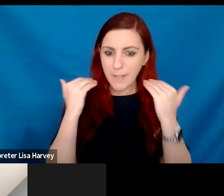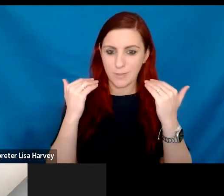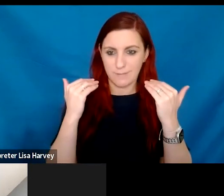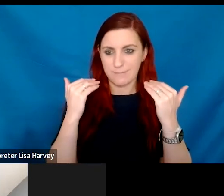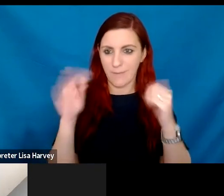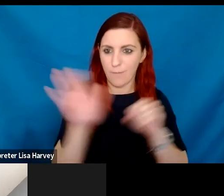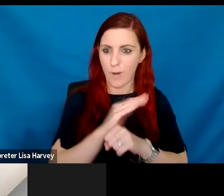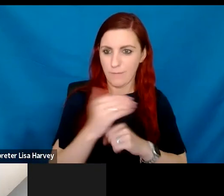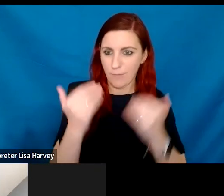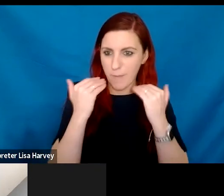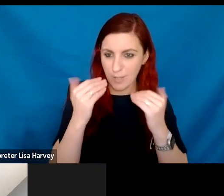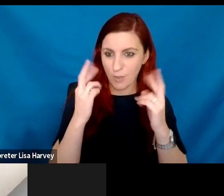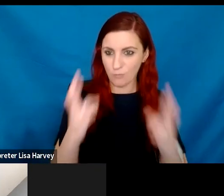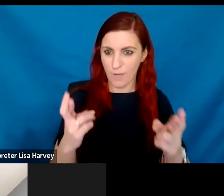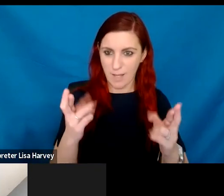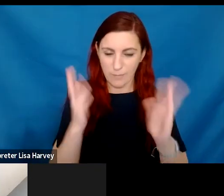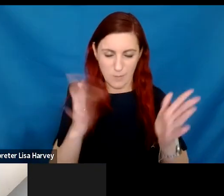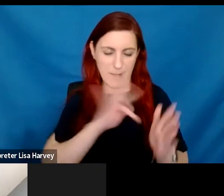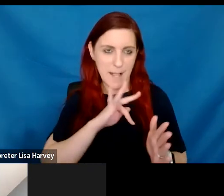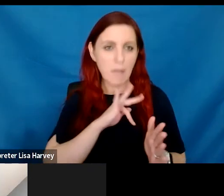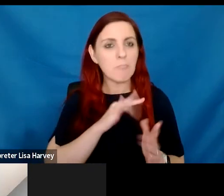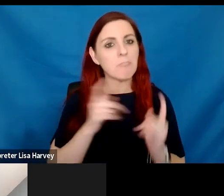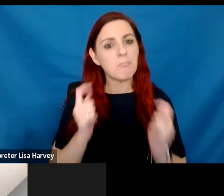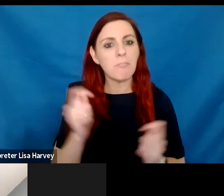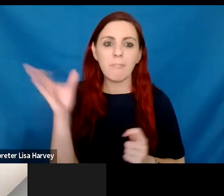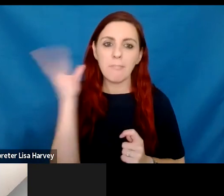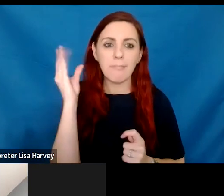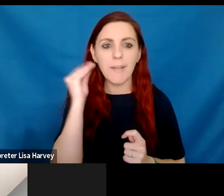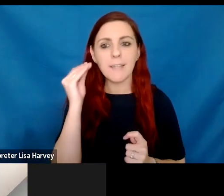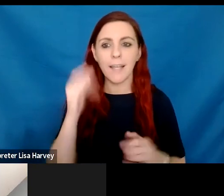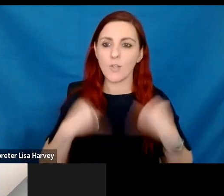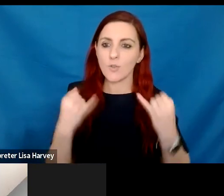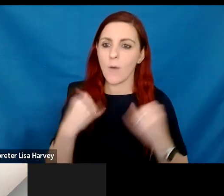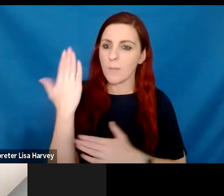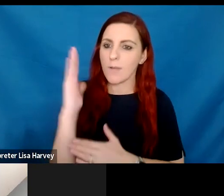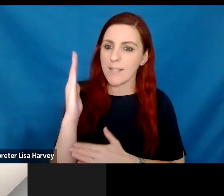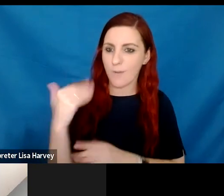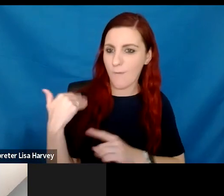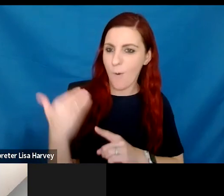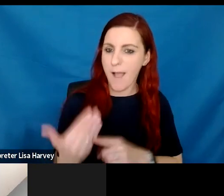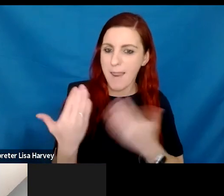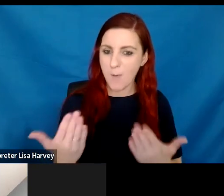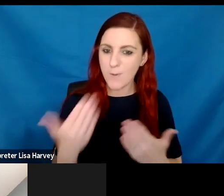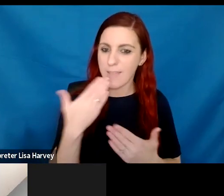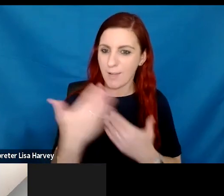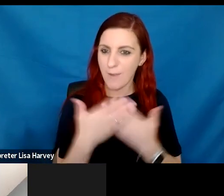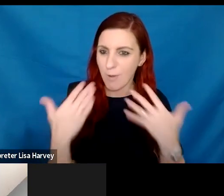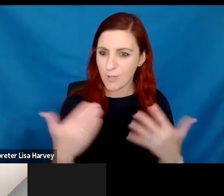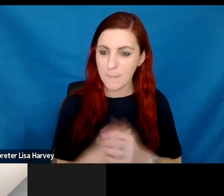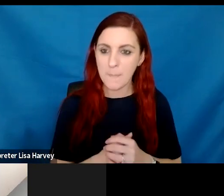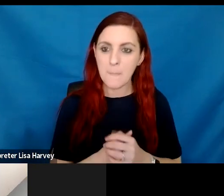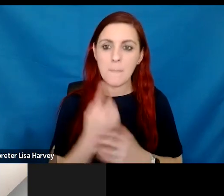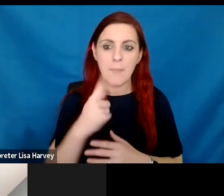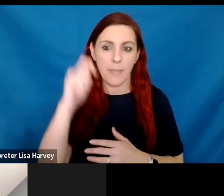informative. And you're quite right, I have been sitting and listening and enjoying the presentation for some time there, so thank you very much. I think that